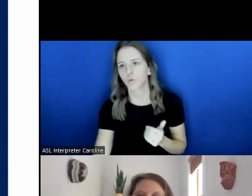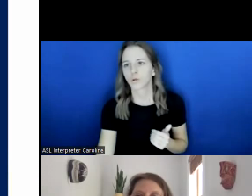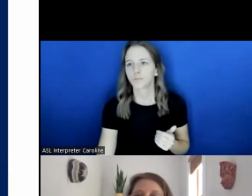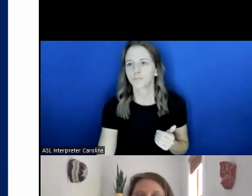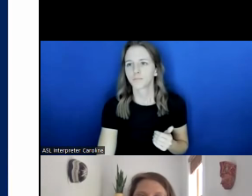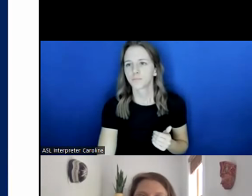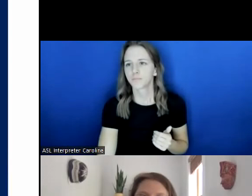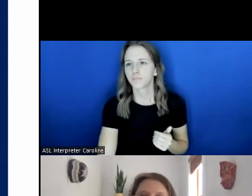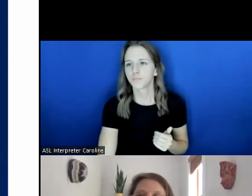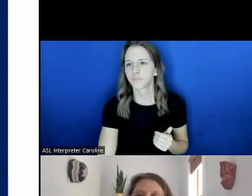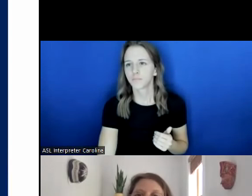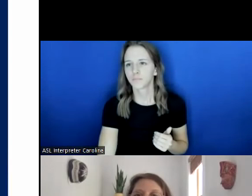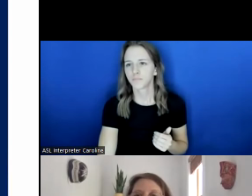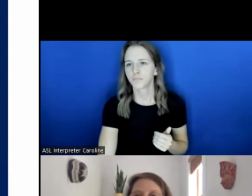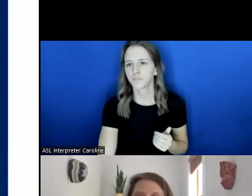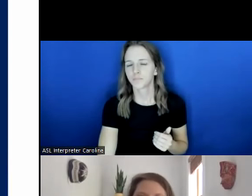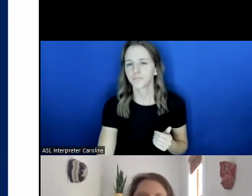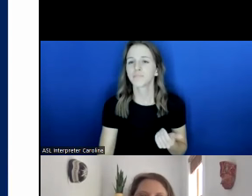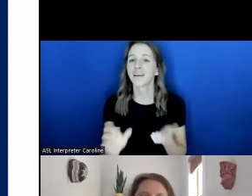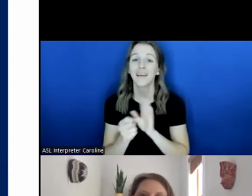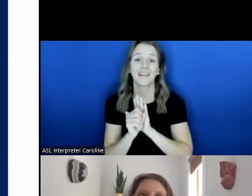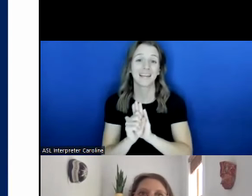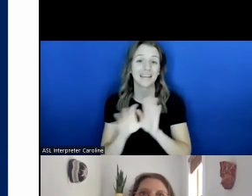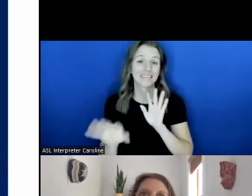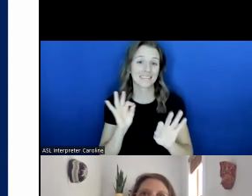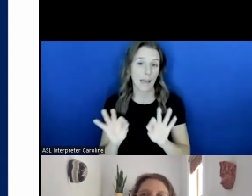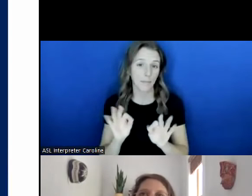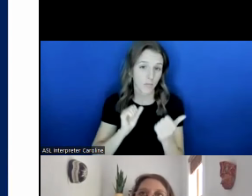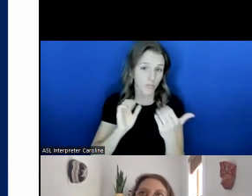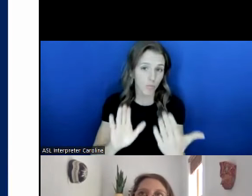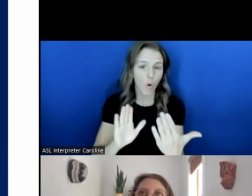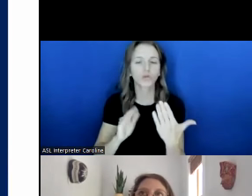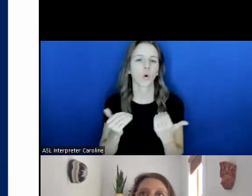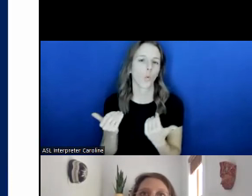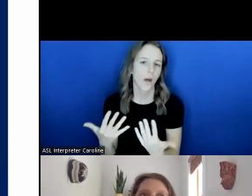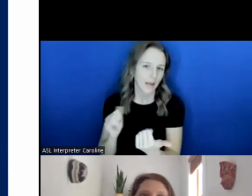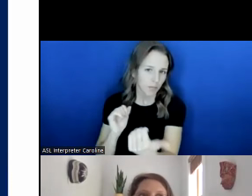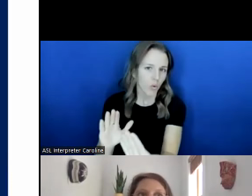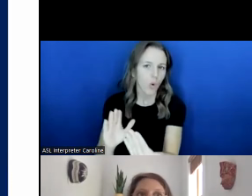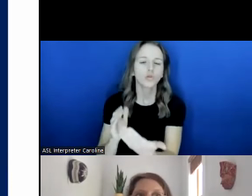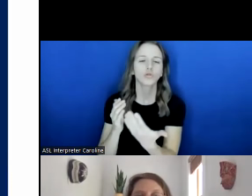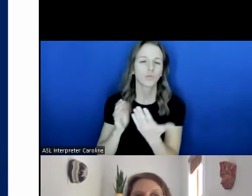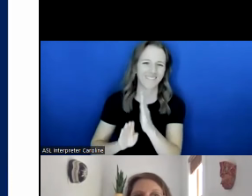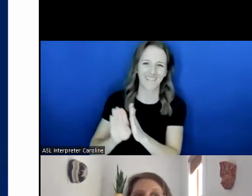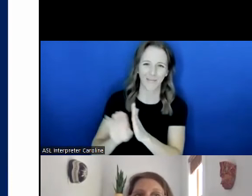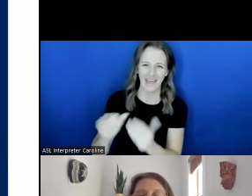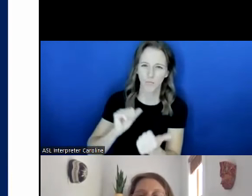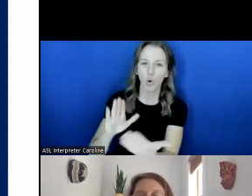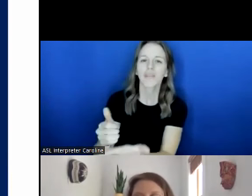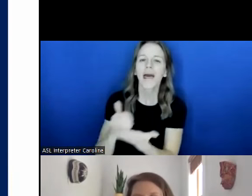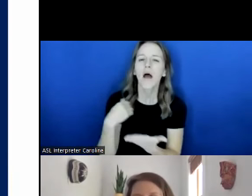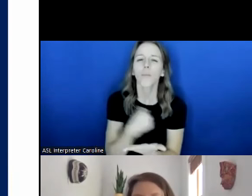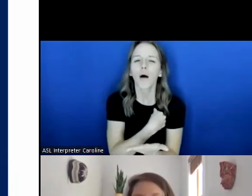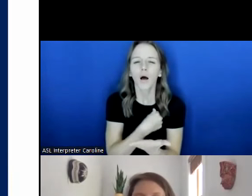Developing this sampling approach and a weighting approach that helps us, again, tell us a granular story about the